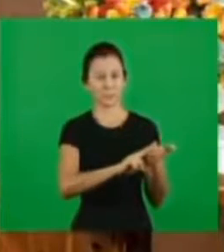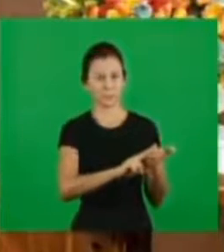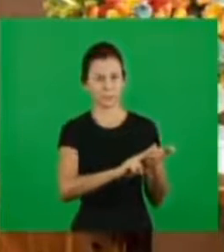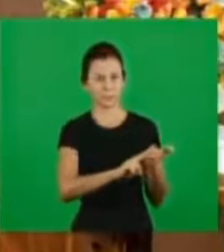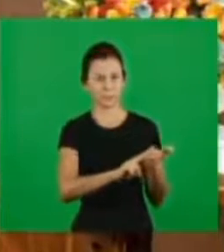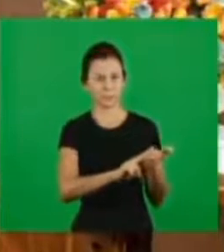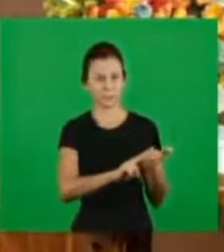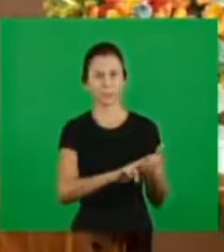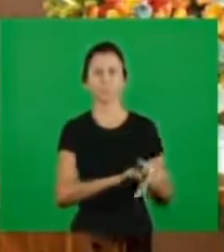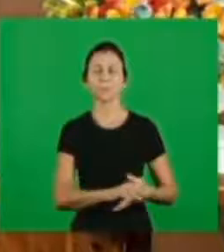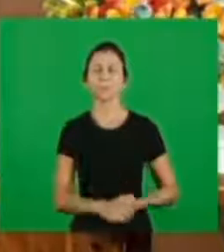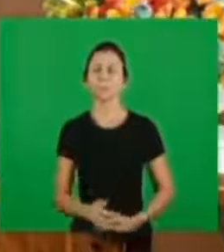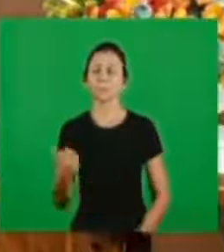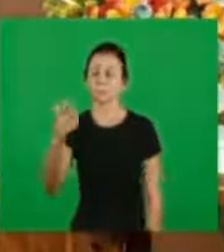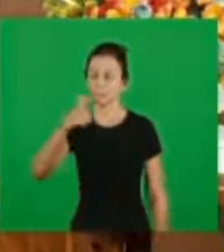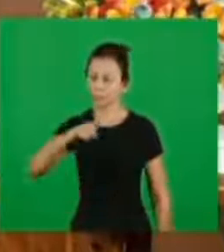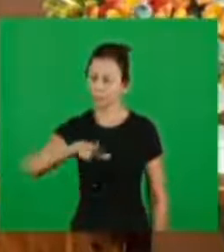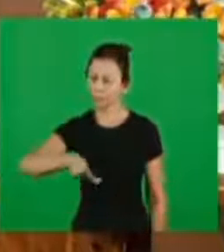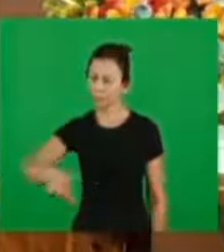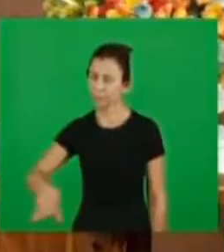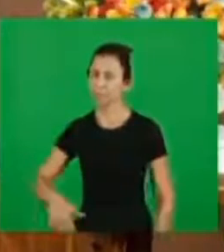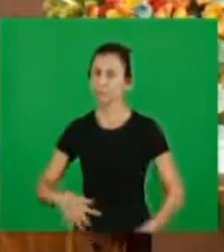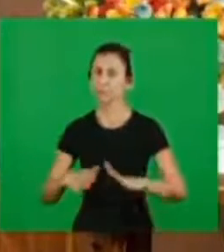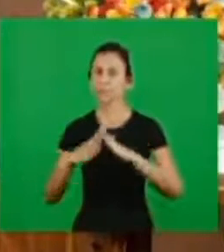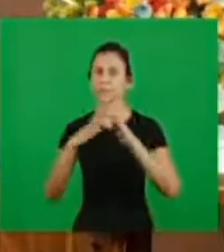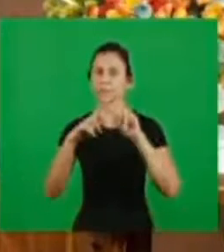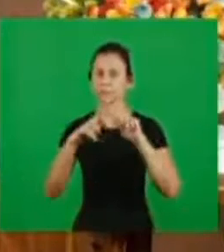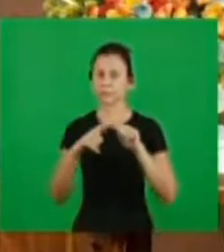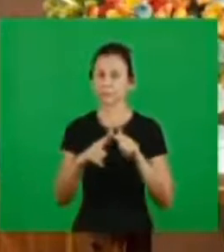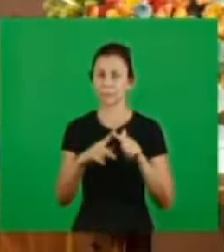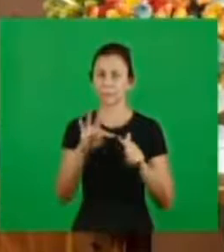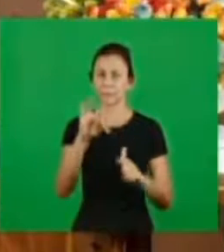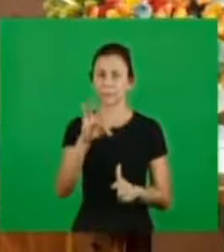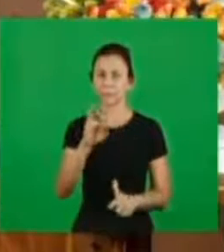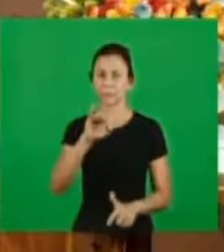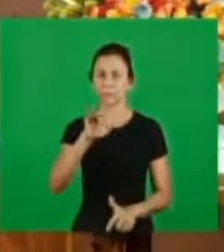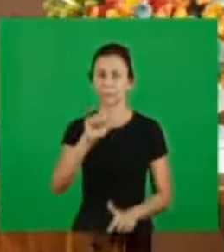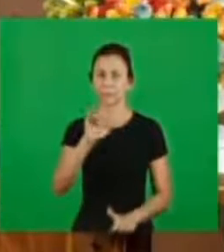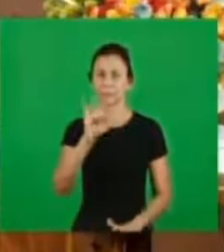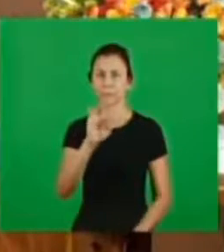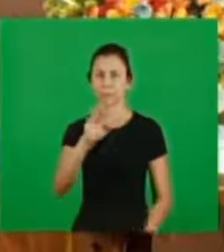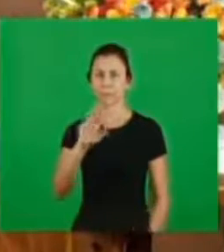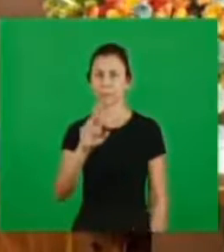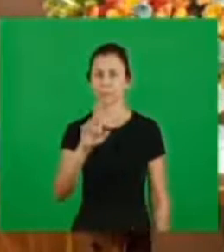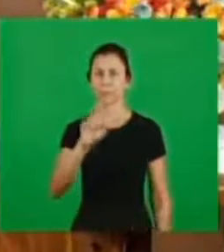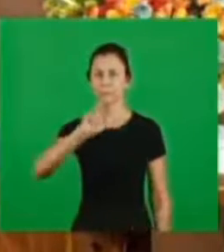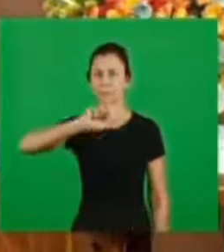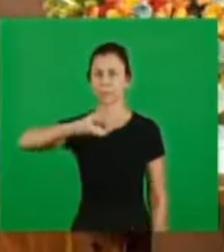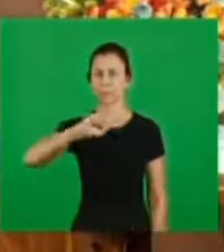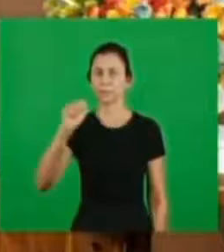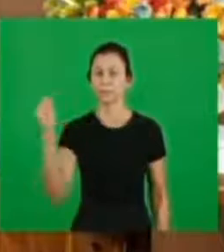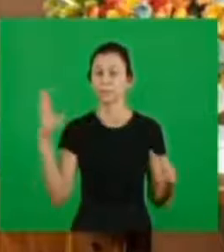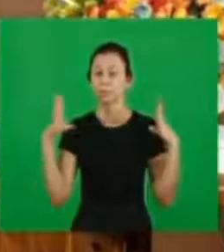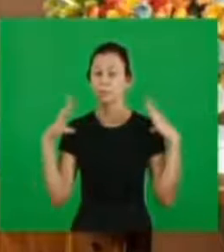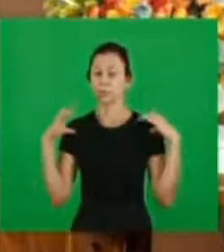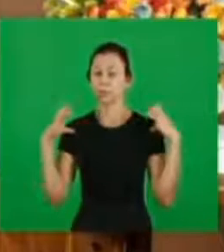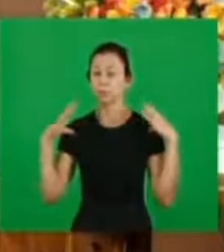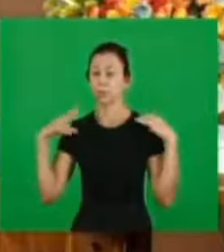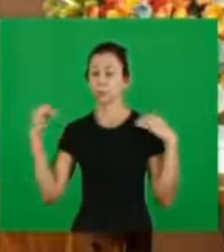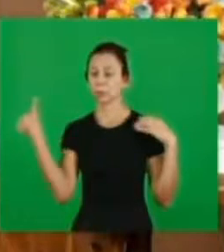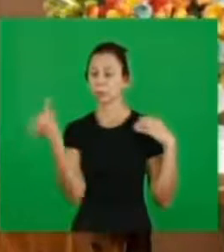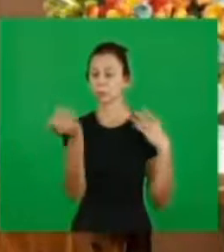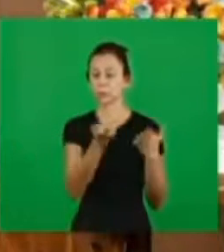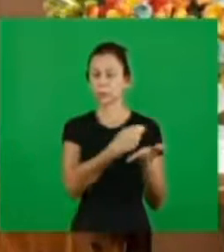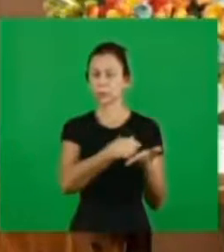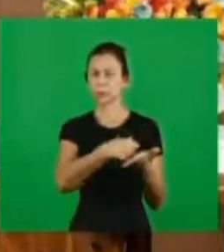that here are. So let's go once again. The Church of Thyatira, and to the angel of the Church of